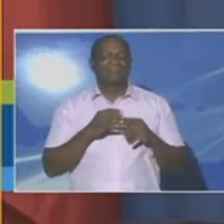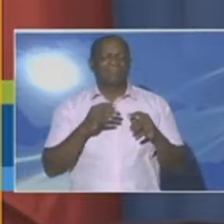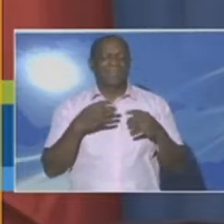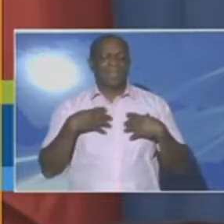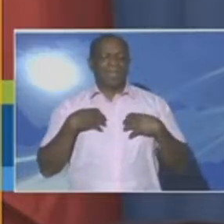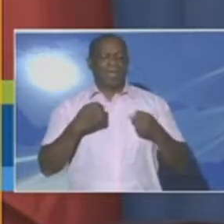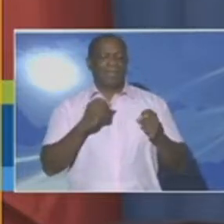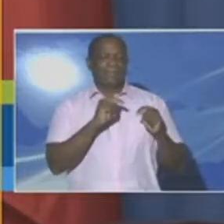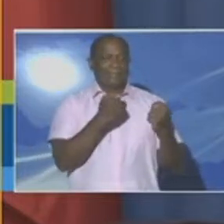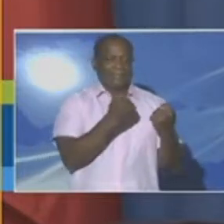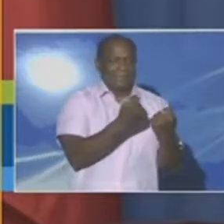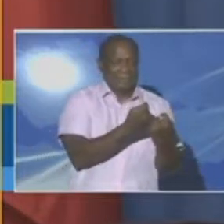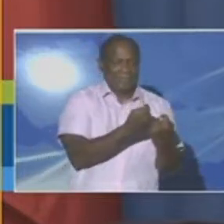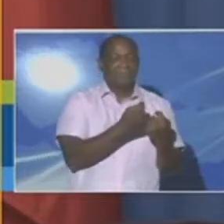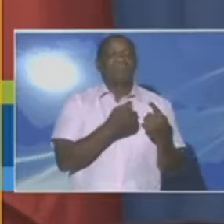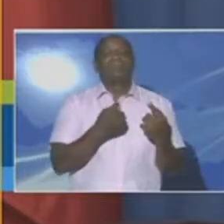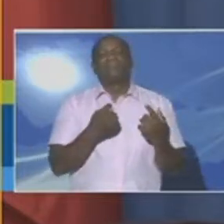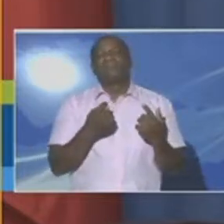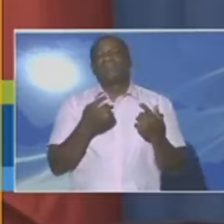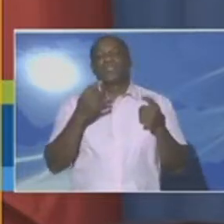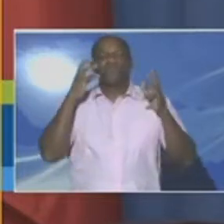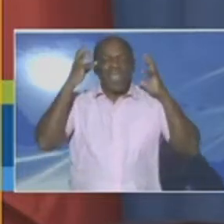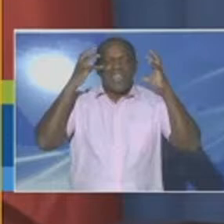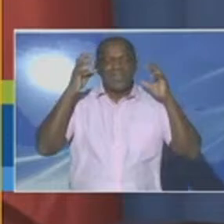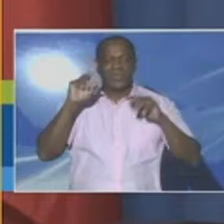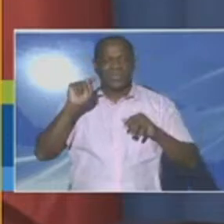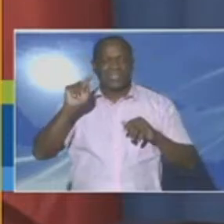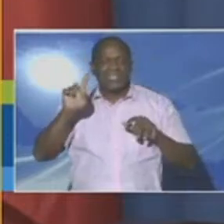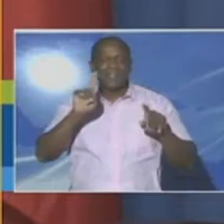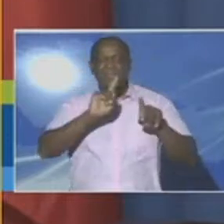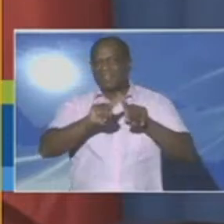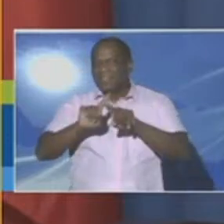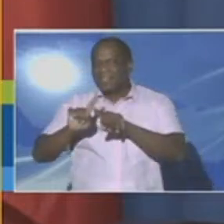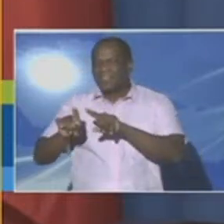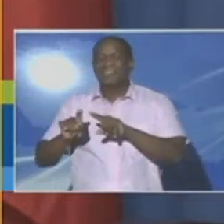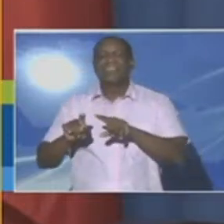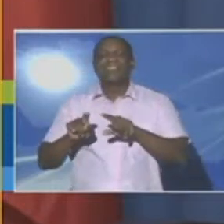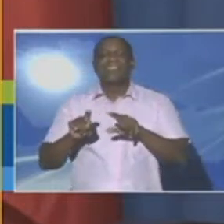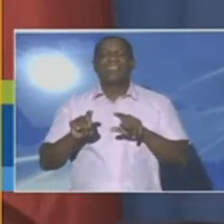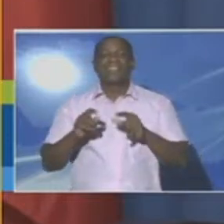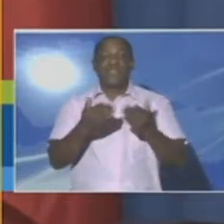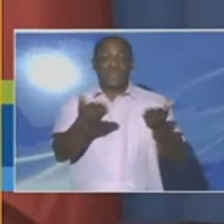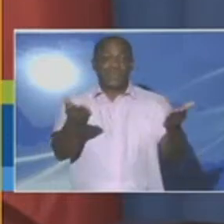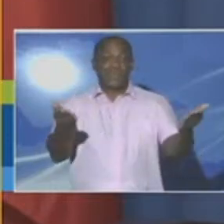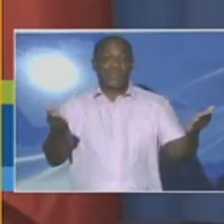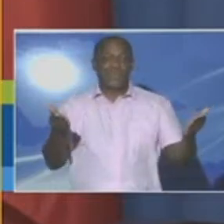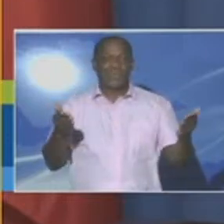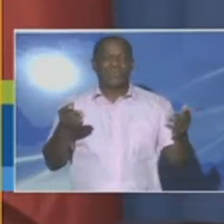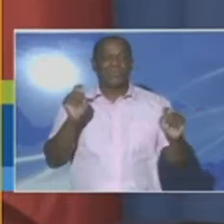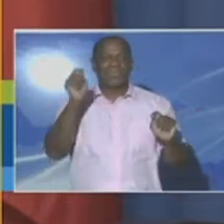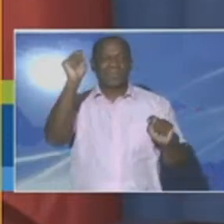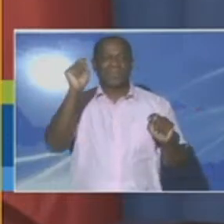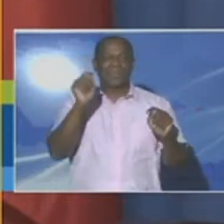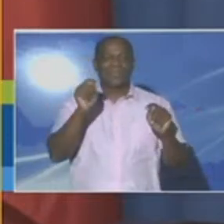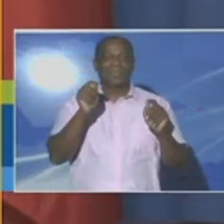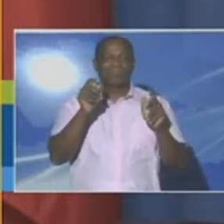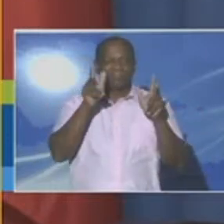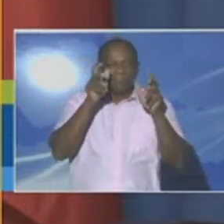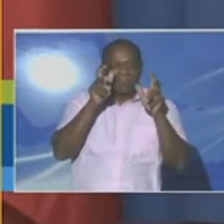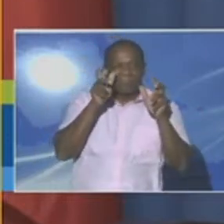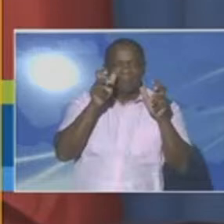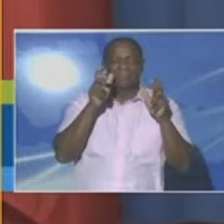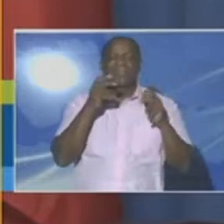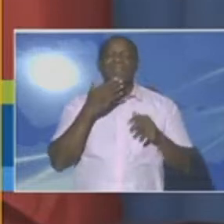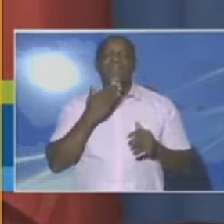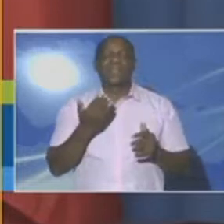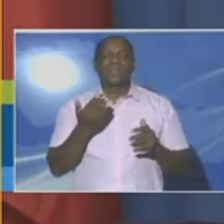all members of the media and to the viewing and listening population of Trinidad and Tobago. Thank you once again for the